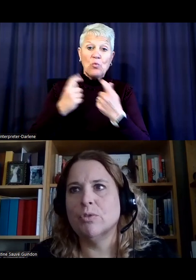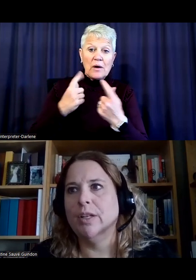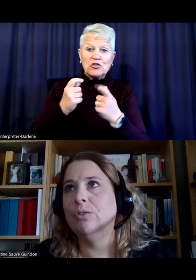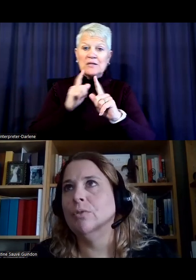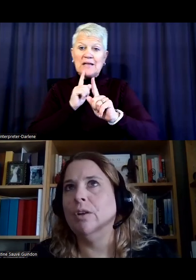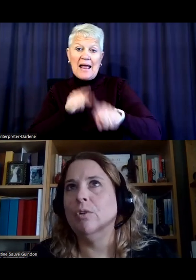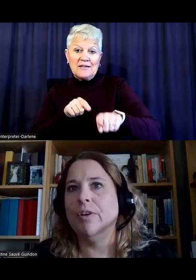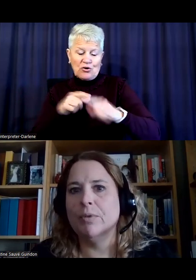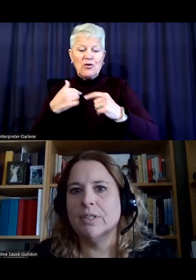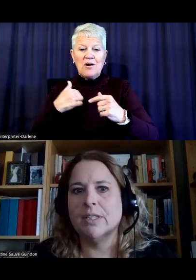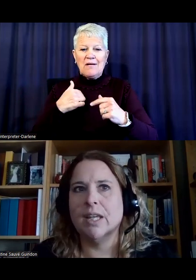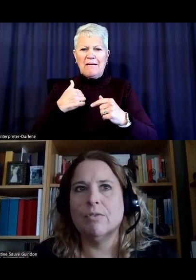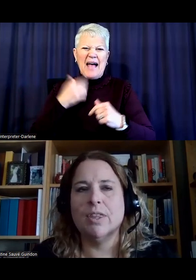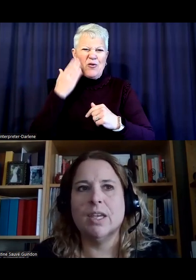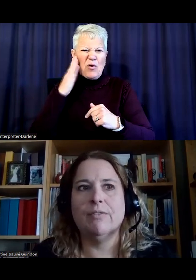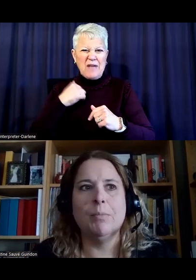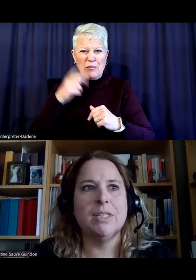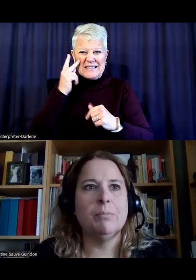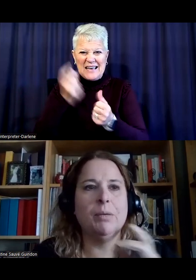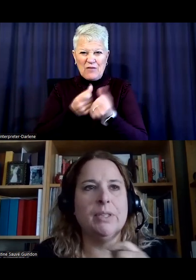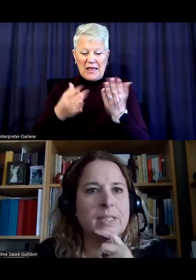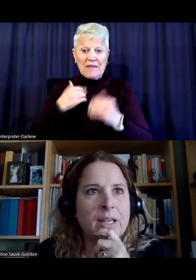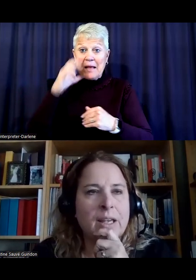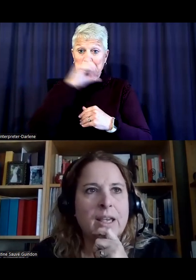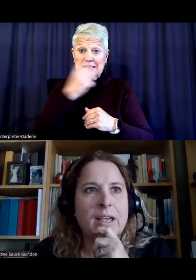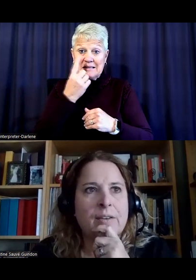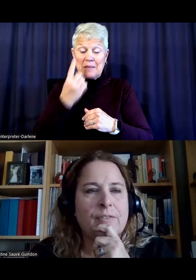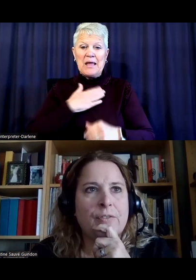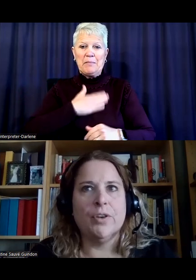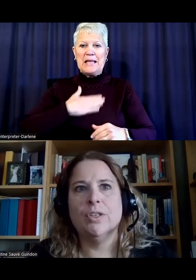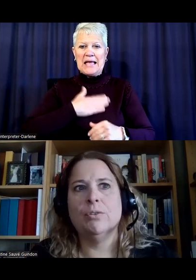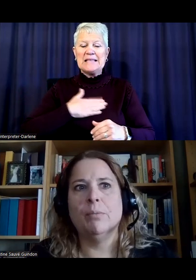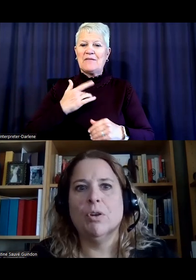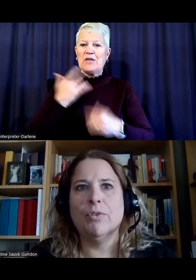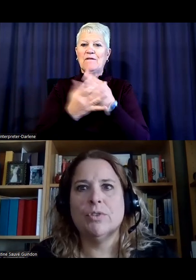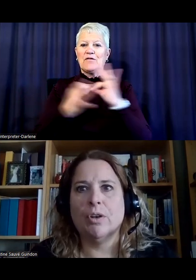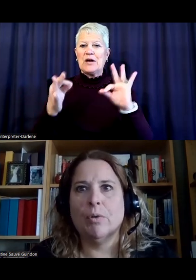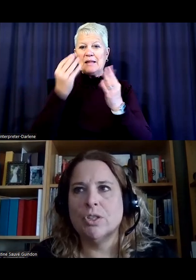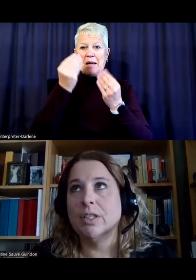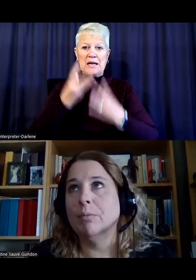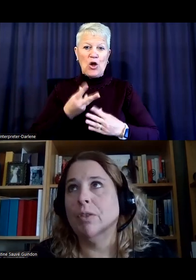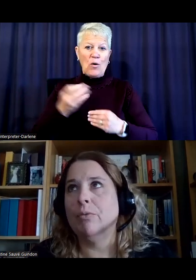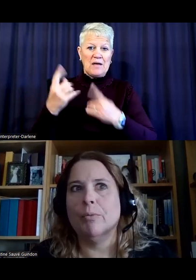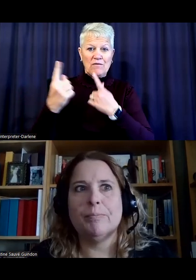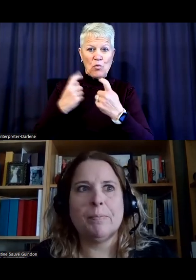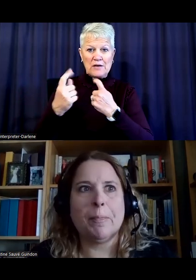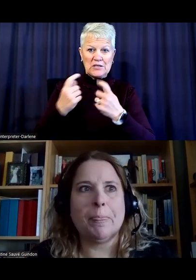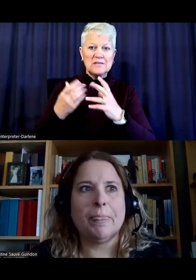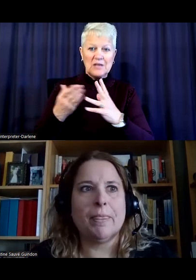I will try to, I don't know if I will see everything. If I miss something, please feel free to let me know if there's questions coming